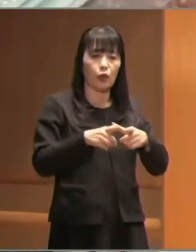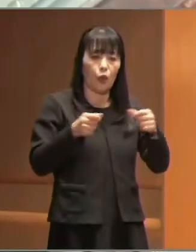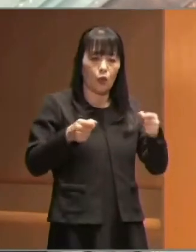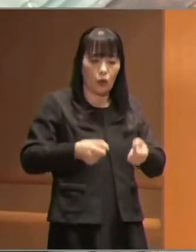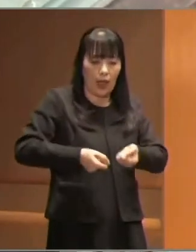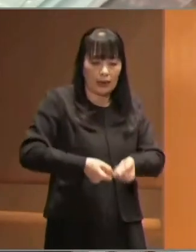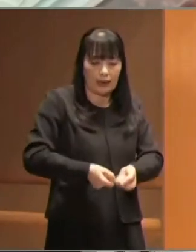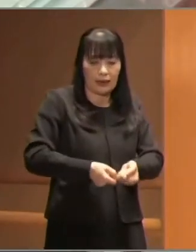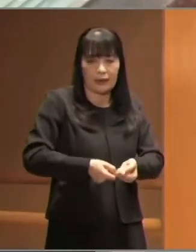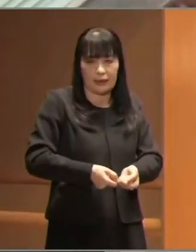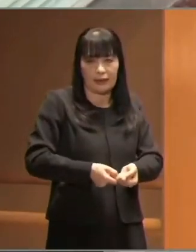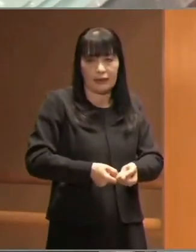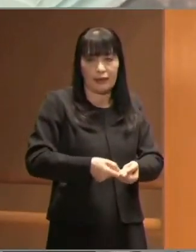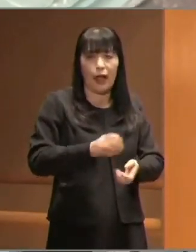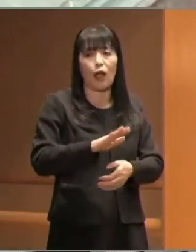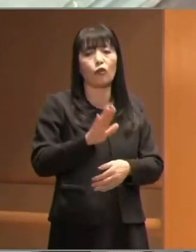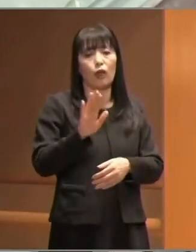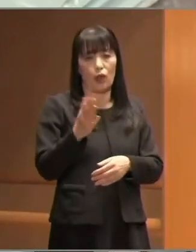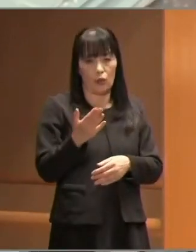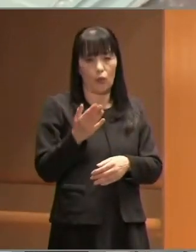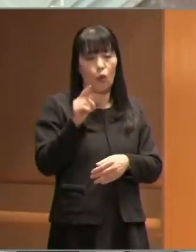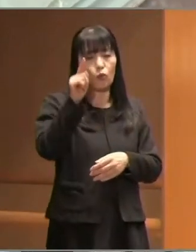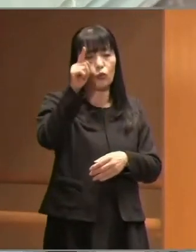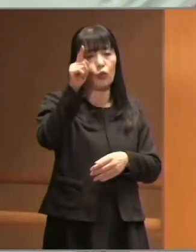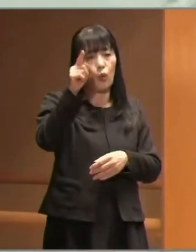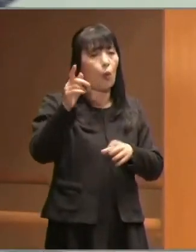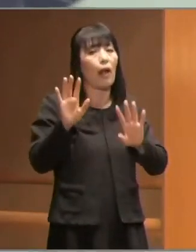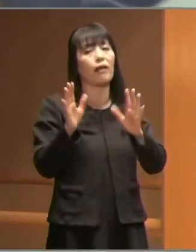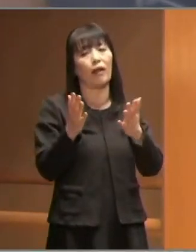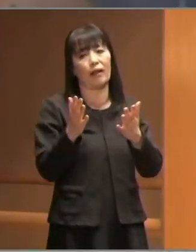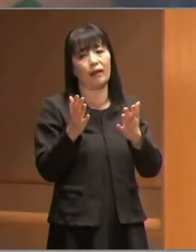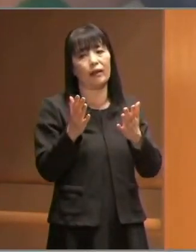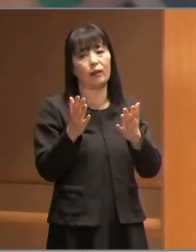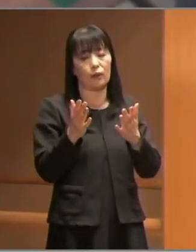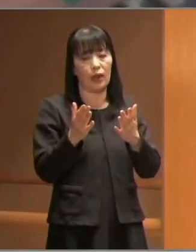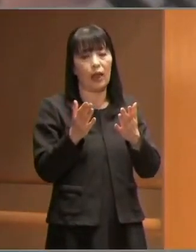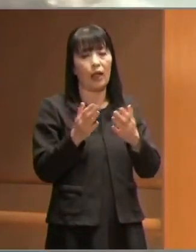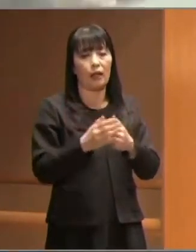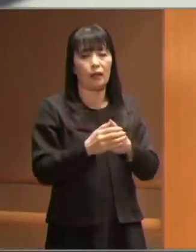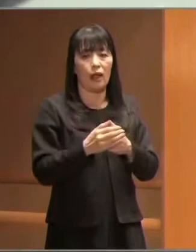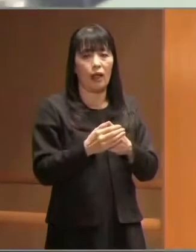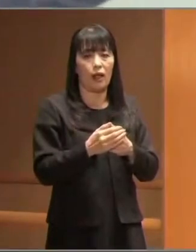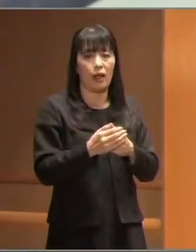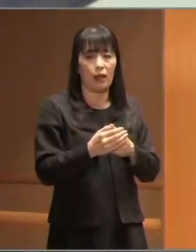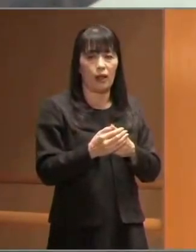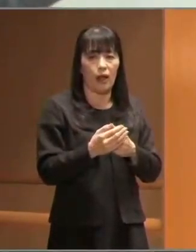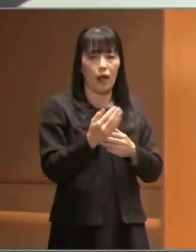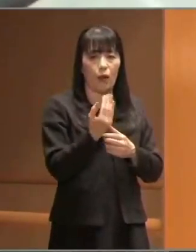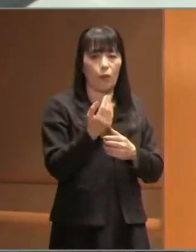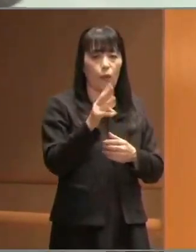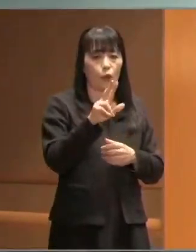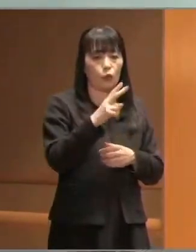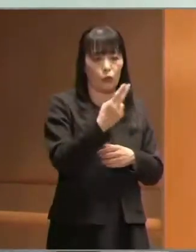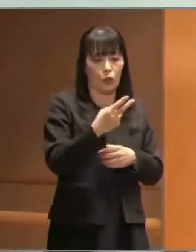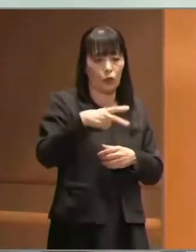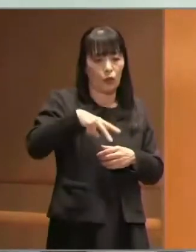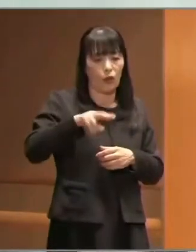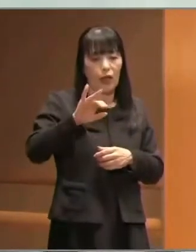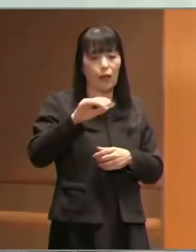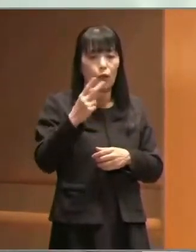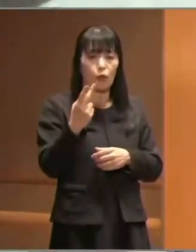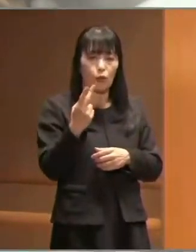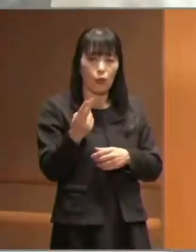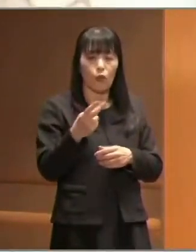And in Japan, we do have big, heavy tools, but we didn't have that in Switzerland. So we tried to